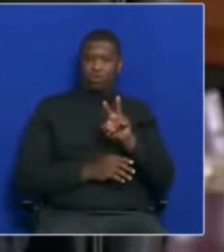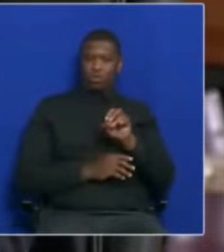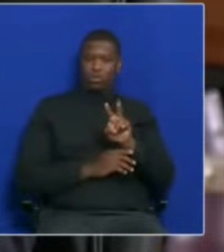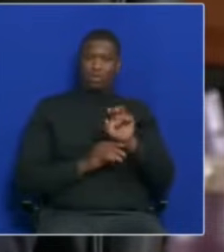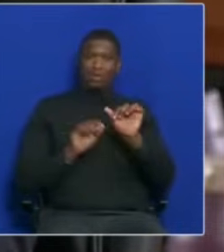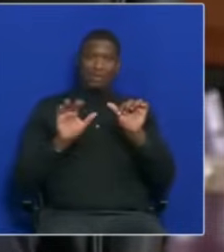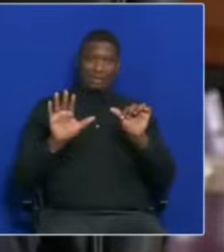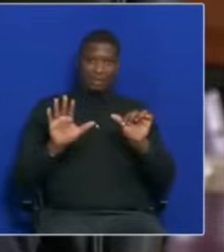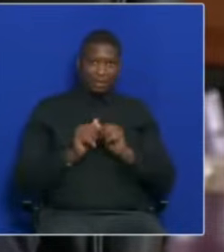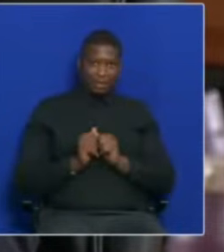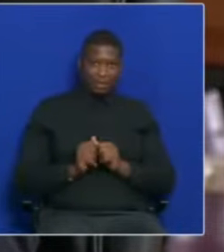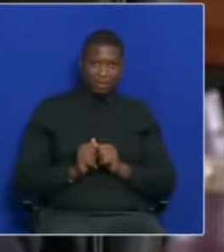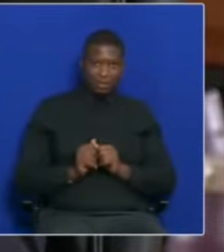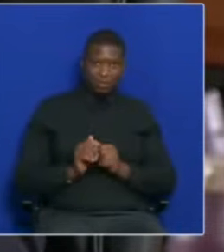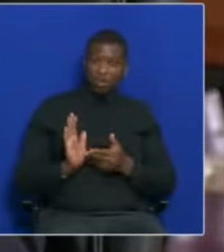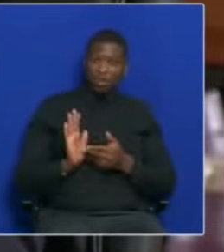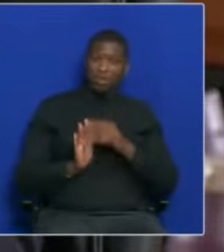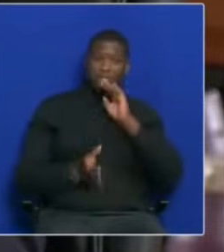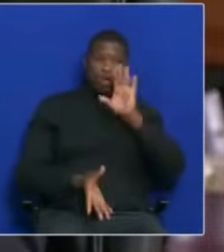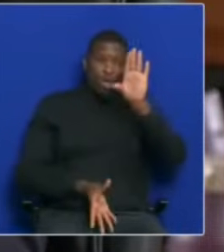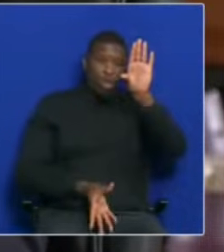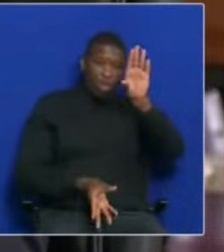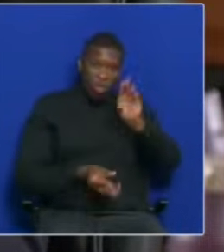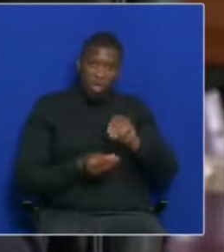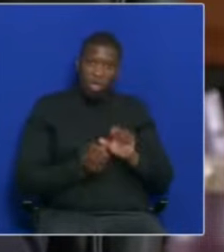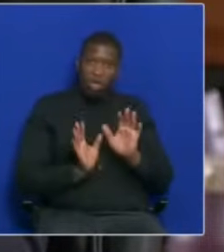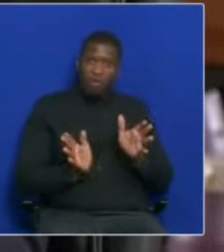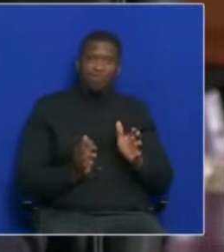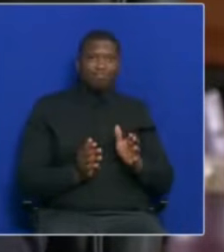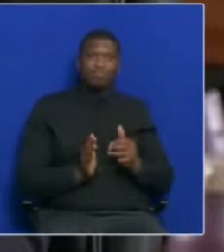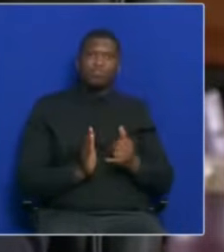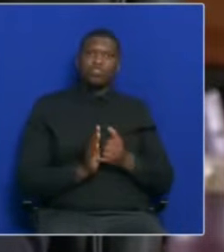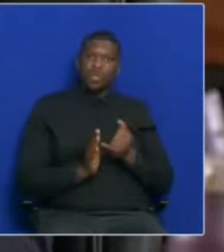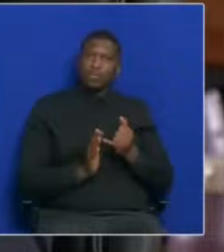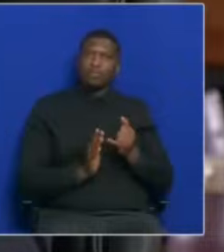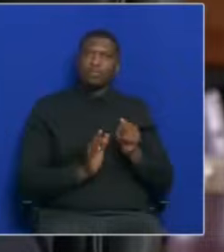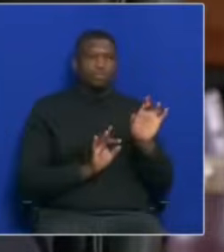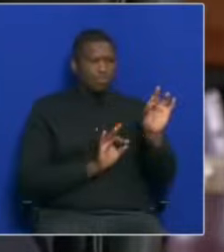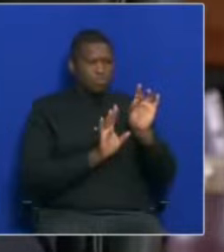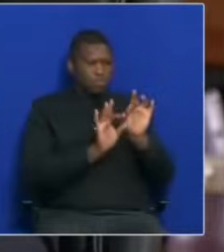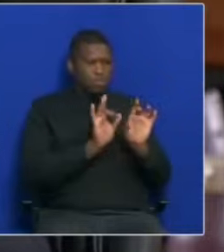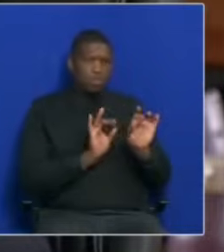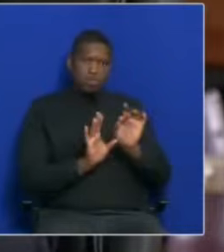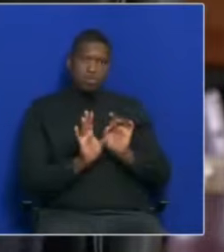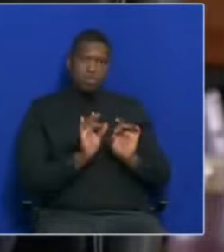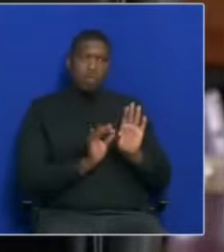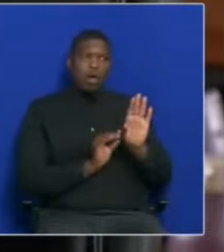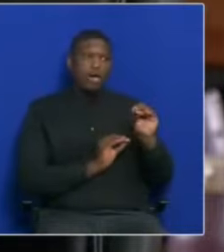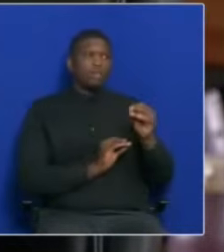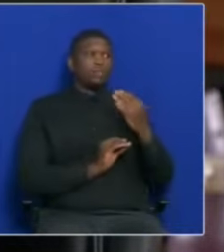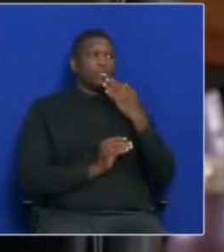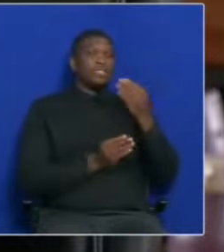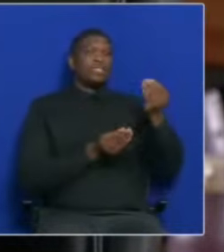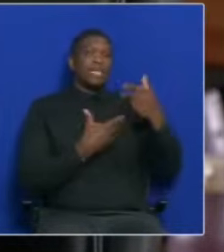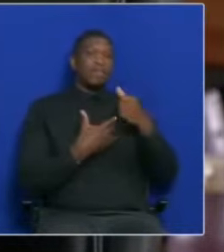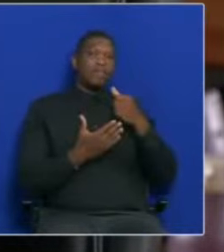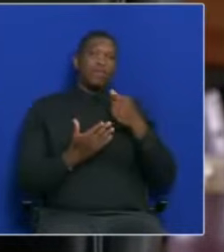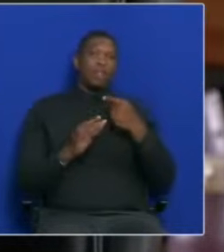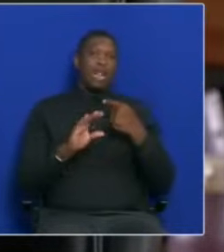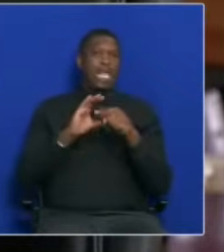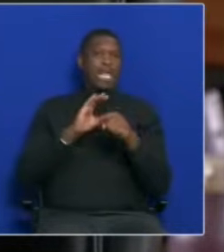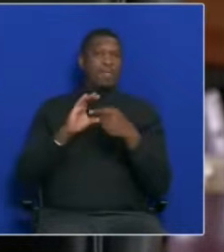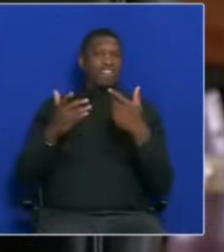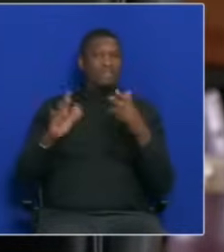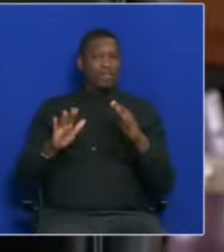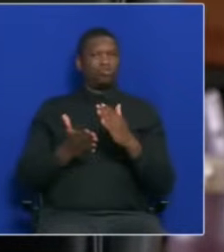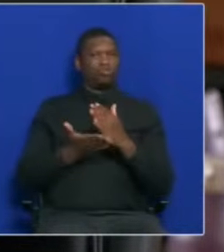sum total. I had just requested Advocate Ramsamy to provide me the correspondence that was shared amongst the